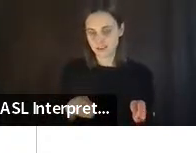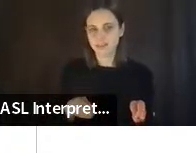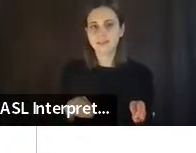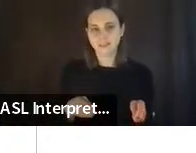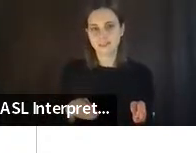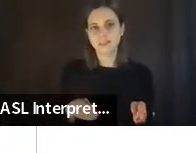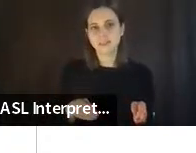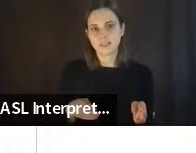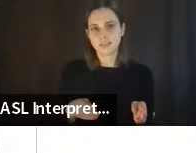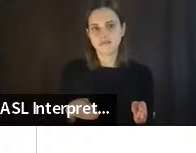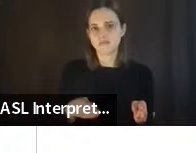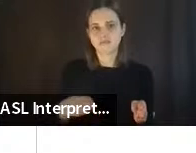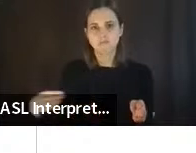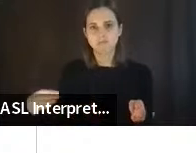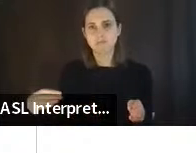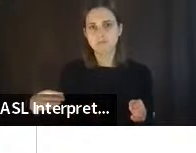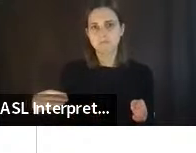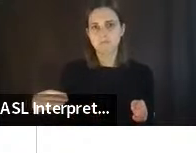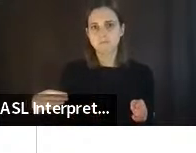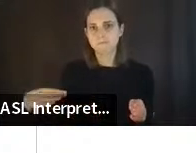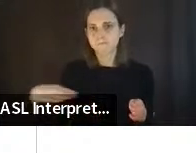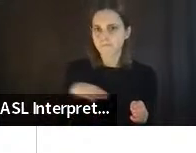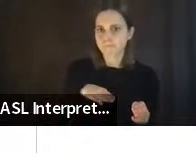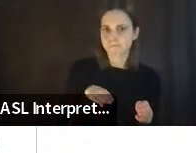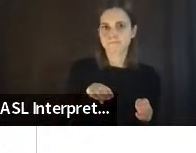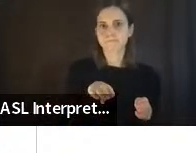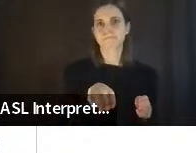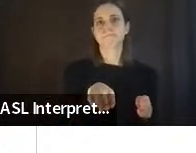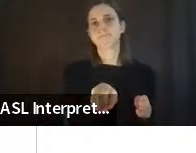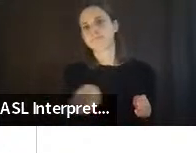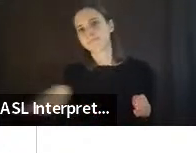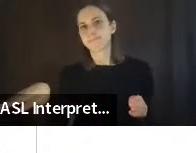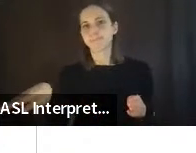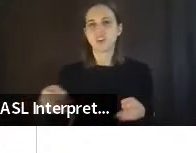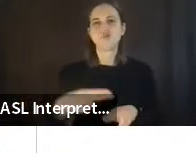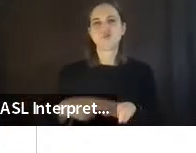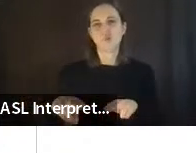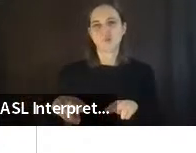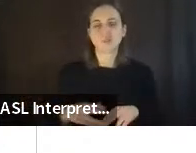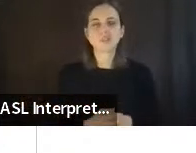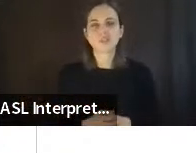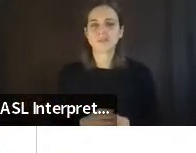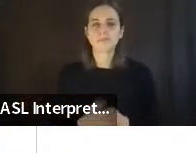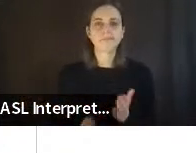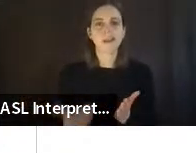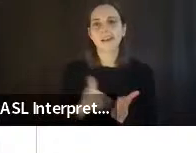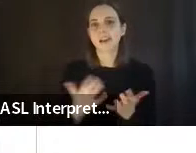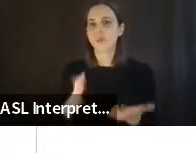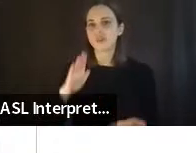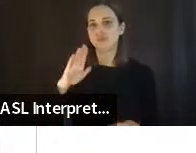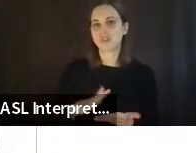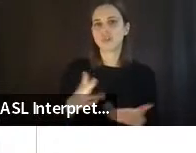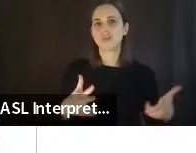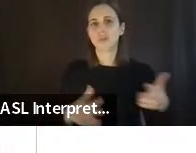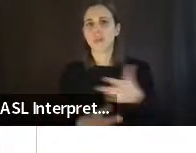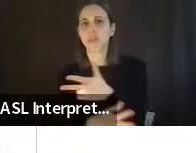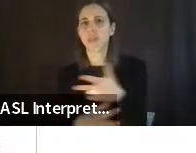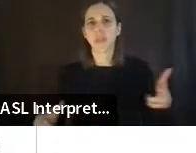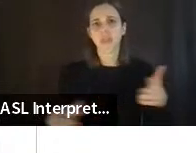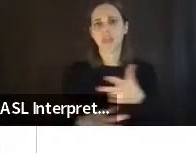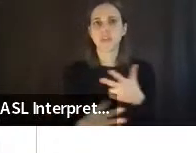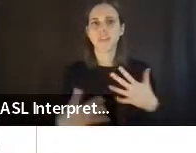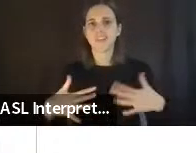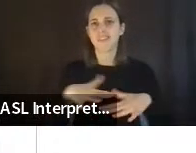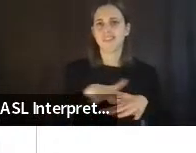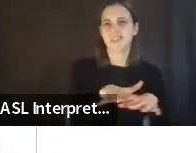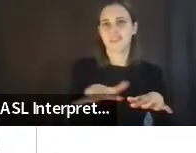and then fills in the brackets a little bit on the other pieces to kind of help with all the heavy weaving, merging and diverging between our